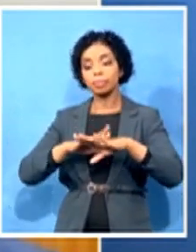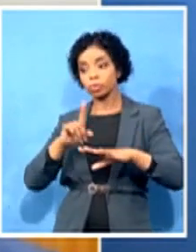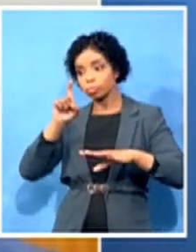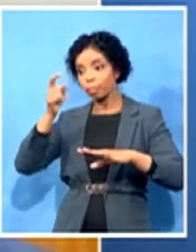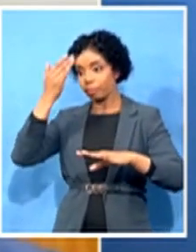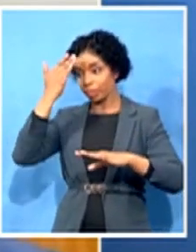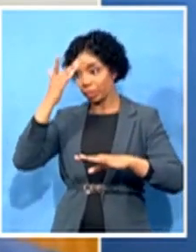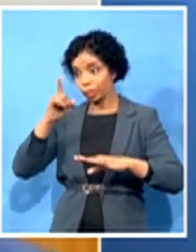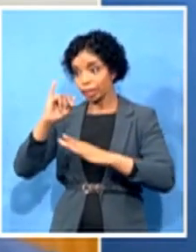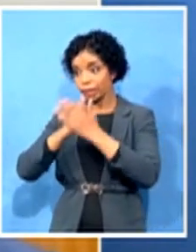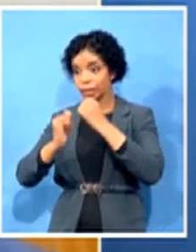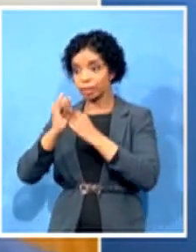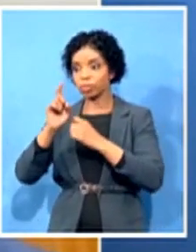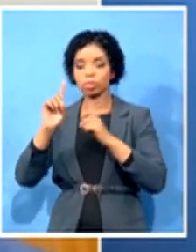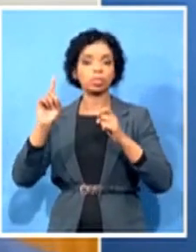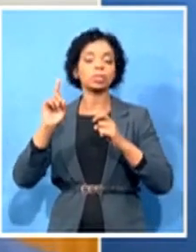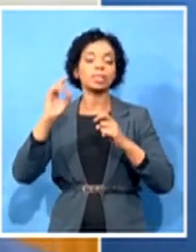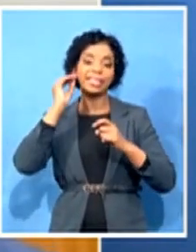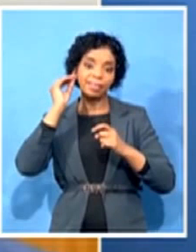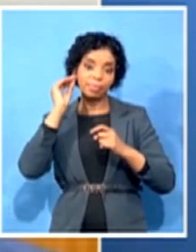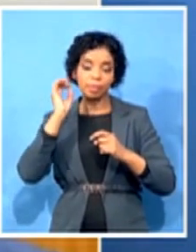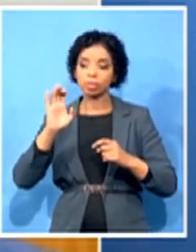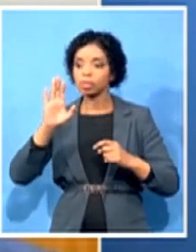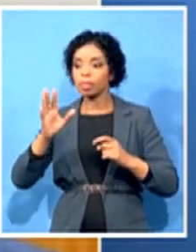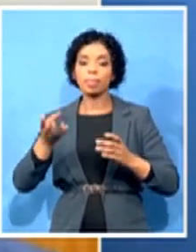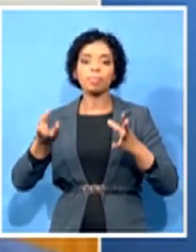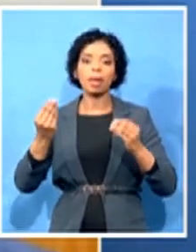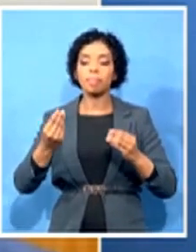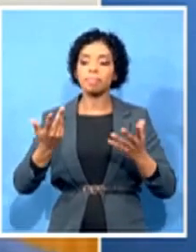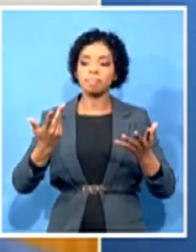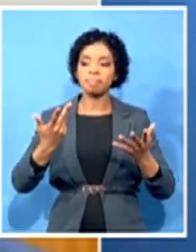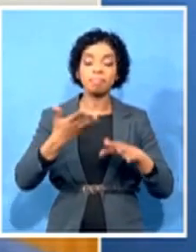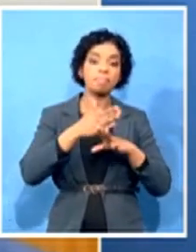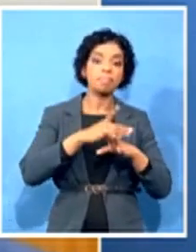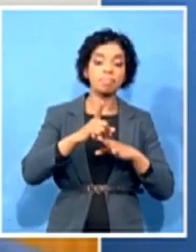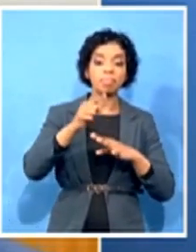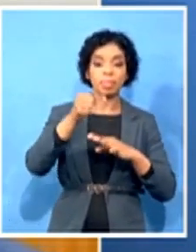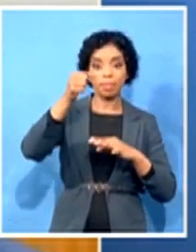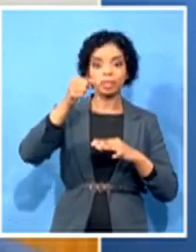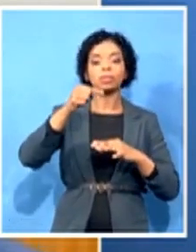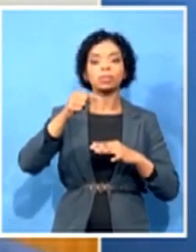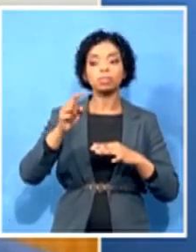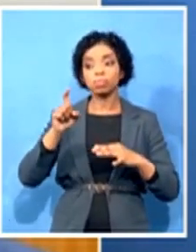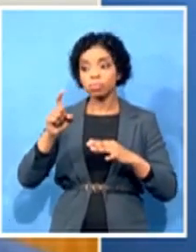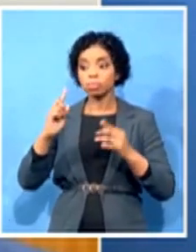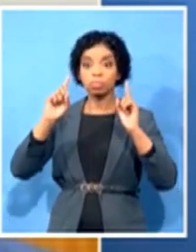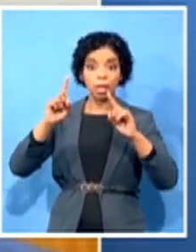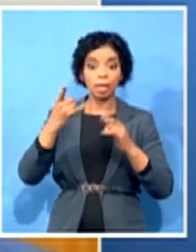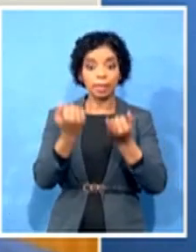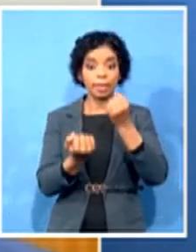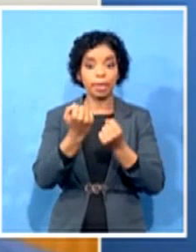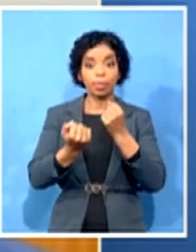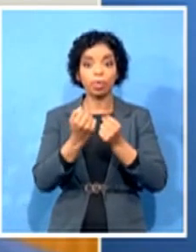information public prior to their first court appearance, and even when the court issue a directive after that first appearance,